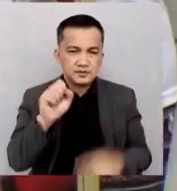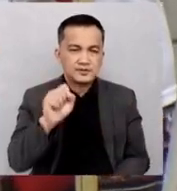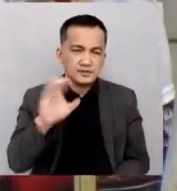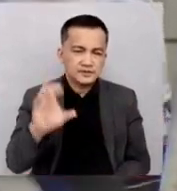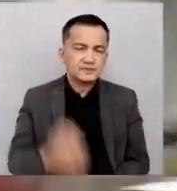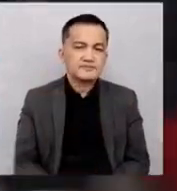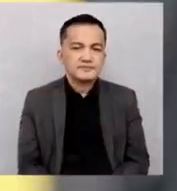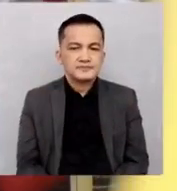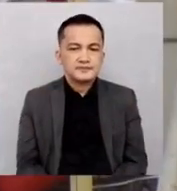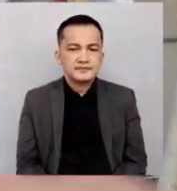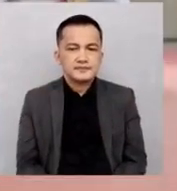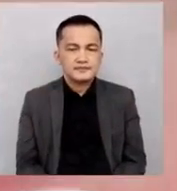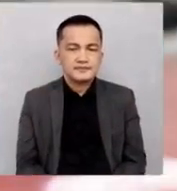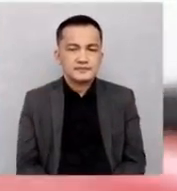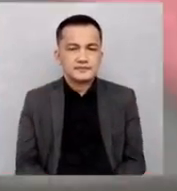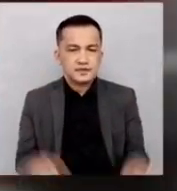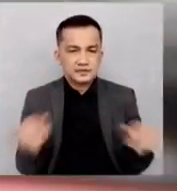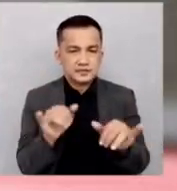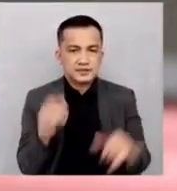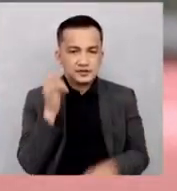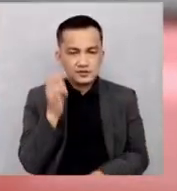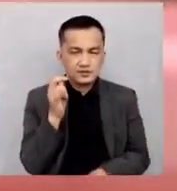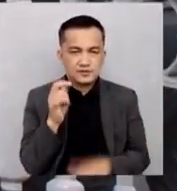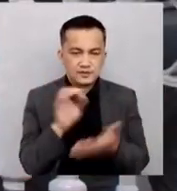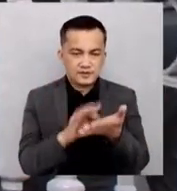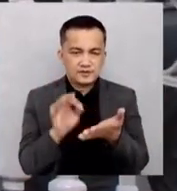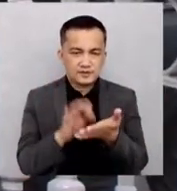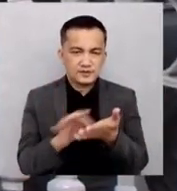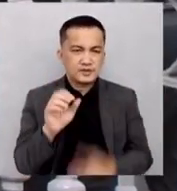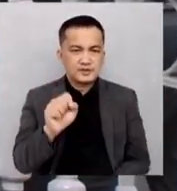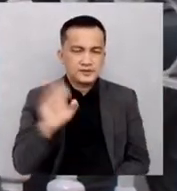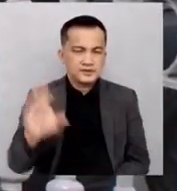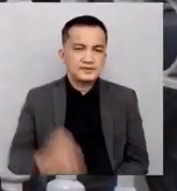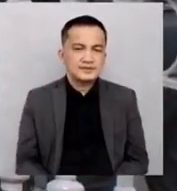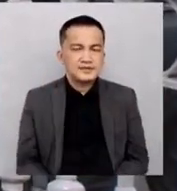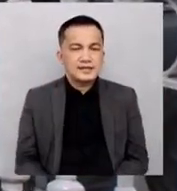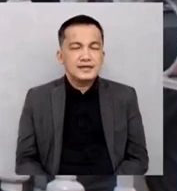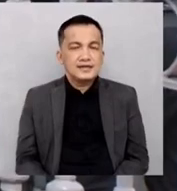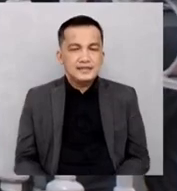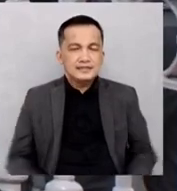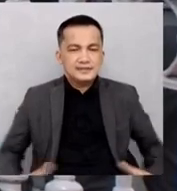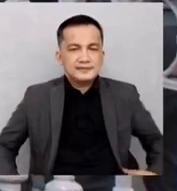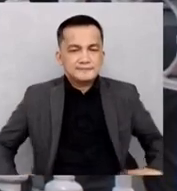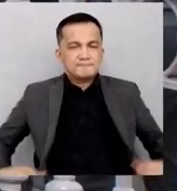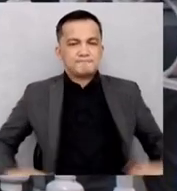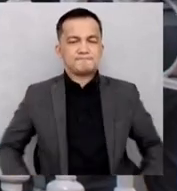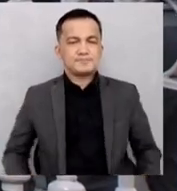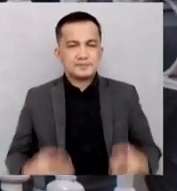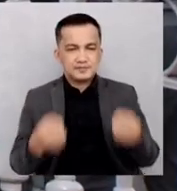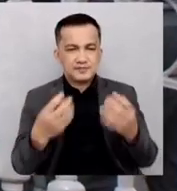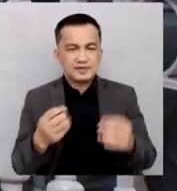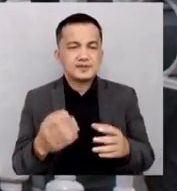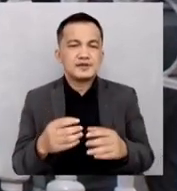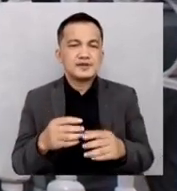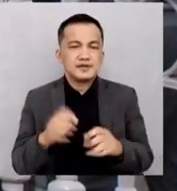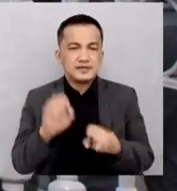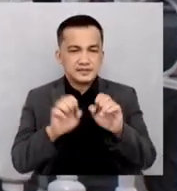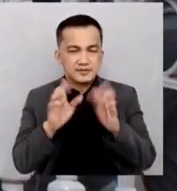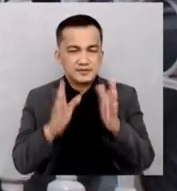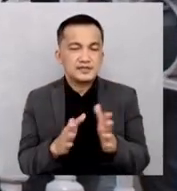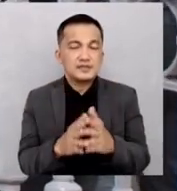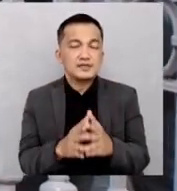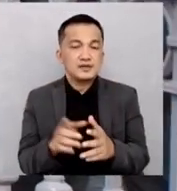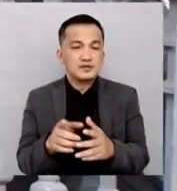well as the YouTube account of the Supreme Court. So majority of the examinees